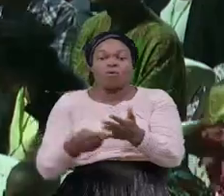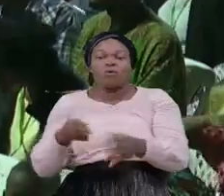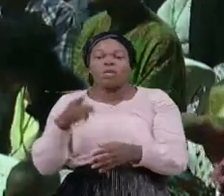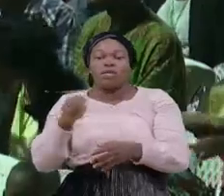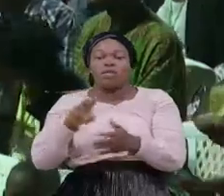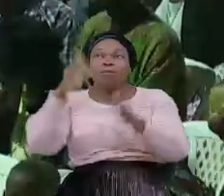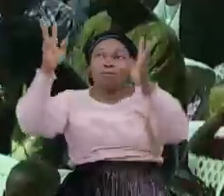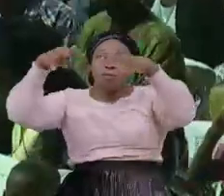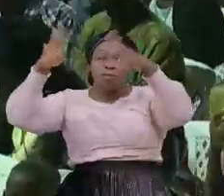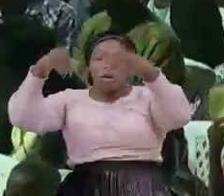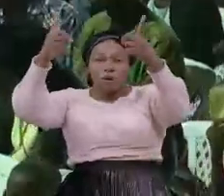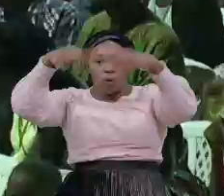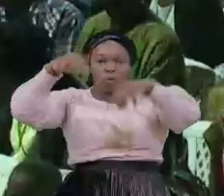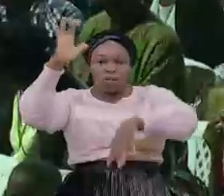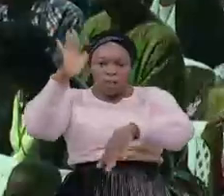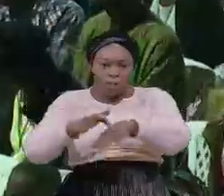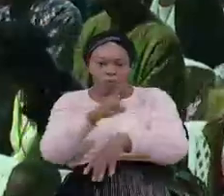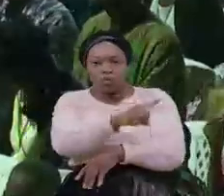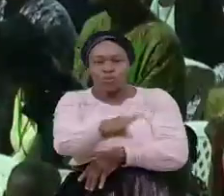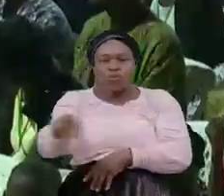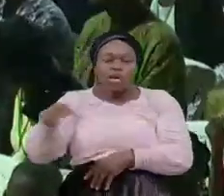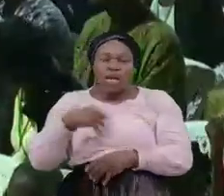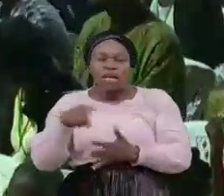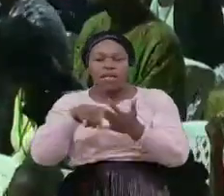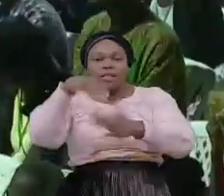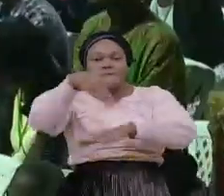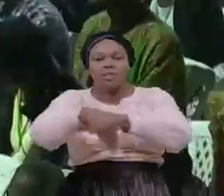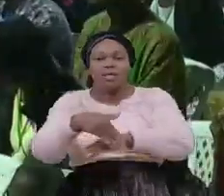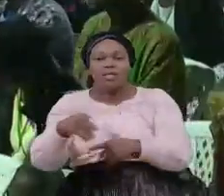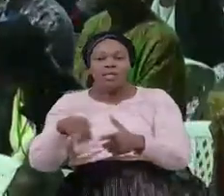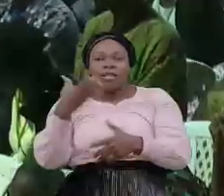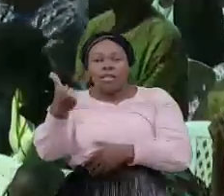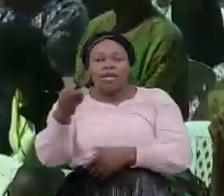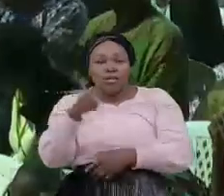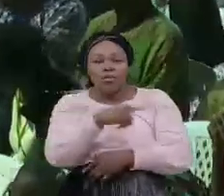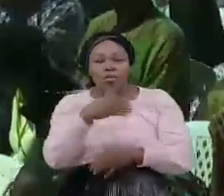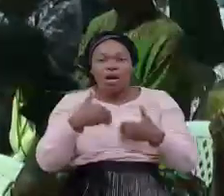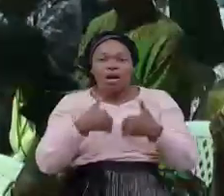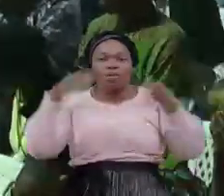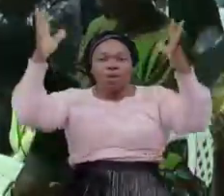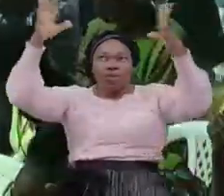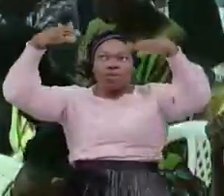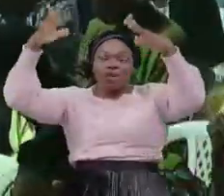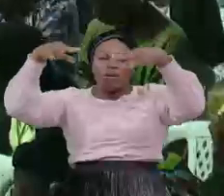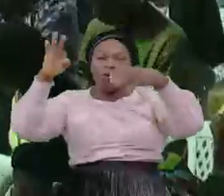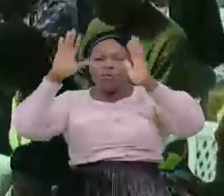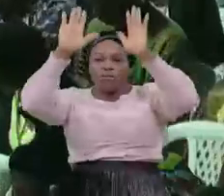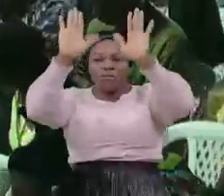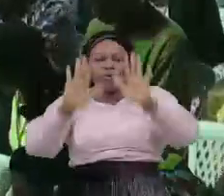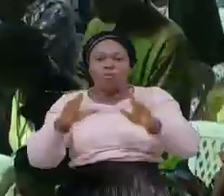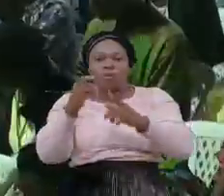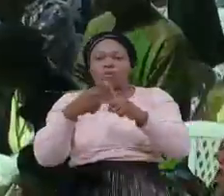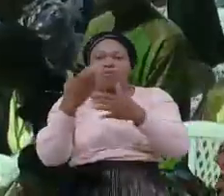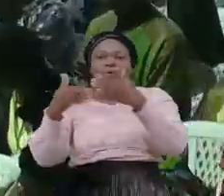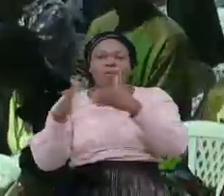And tonight, there you are, rain of miracle from heaven. Rain of salvation